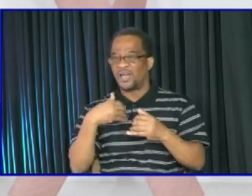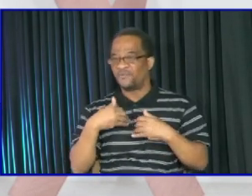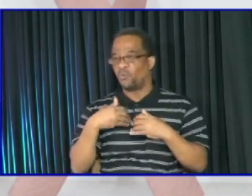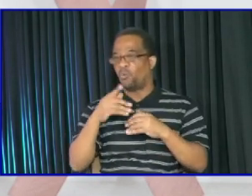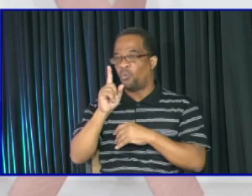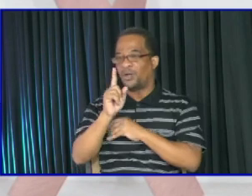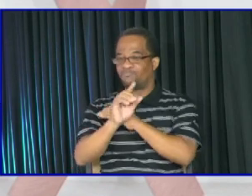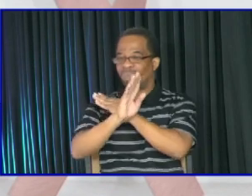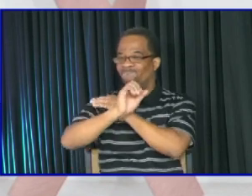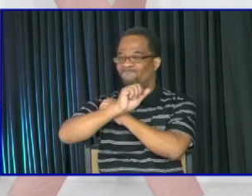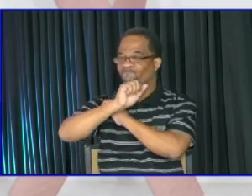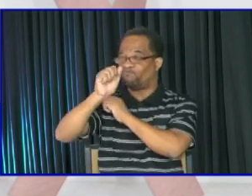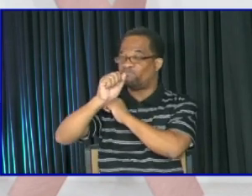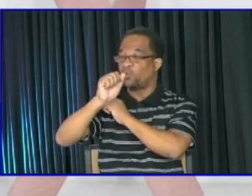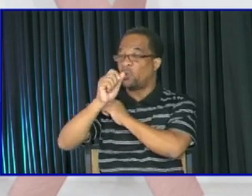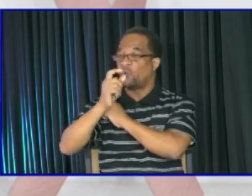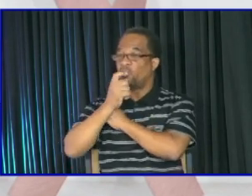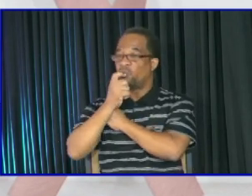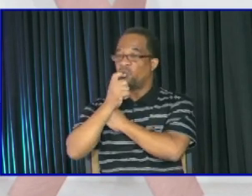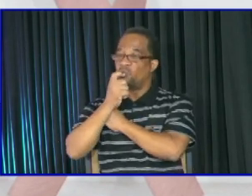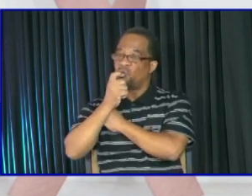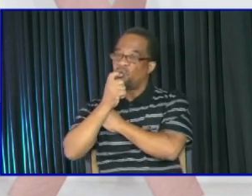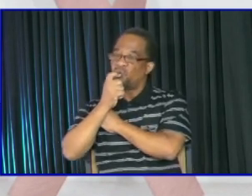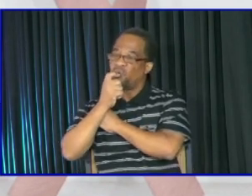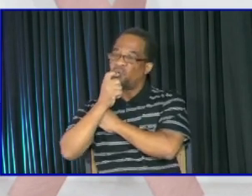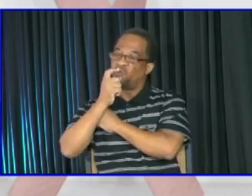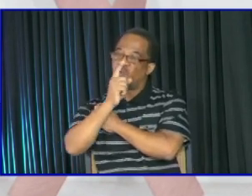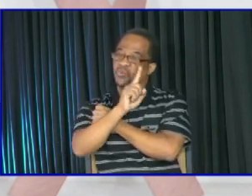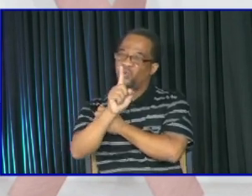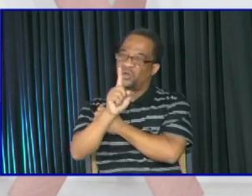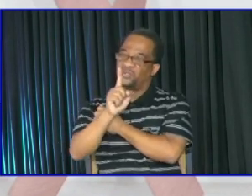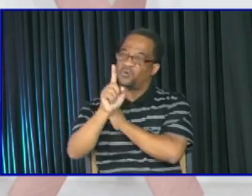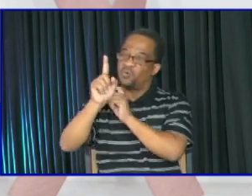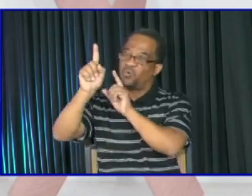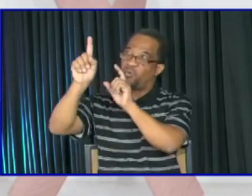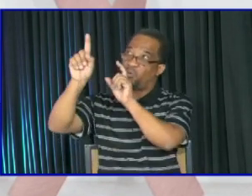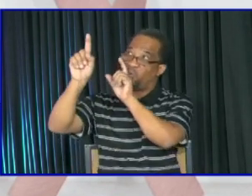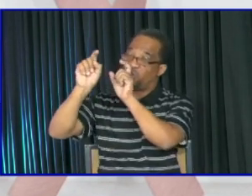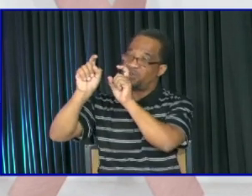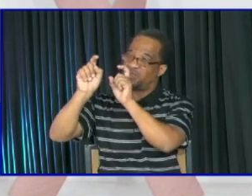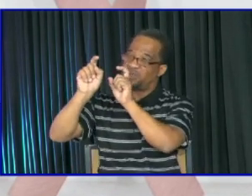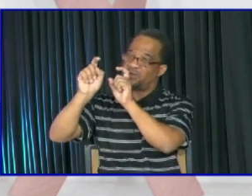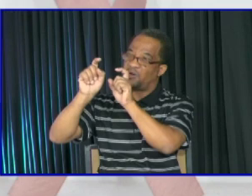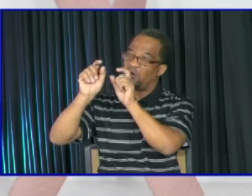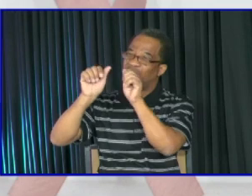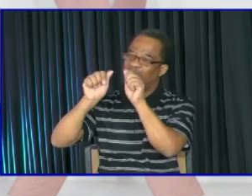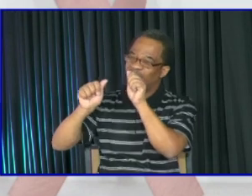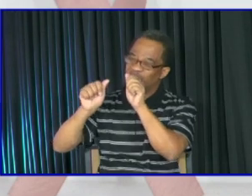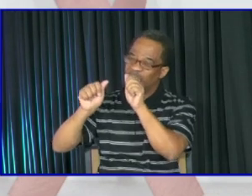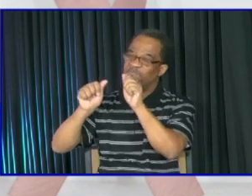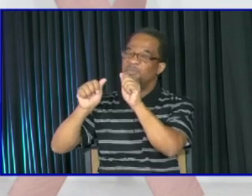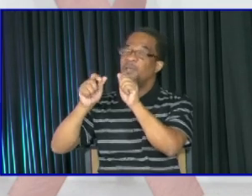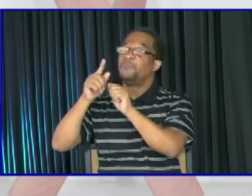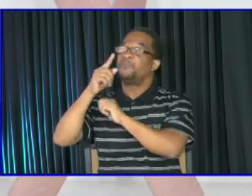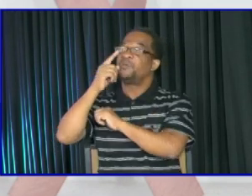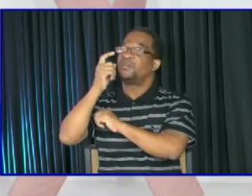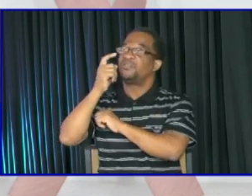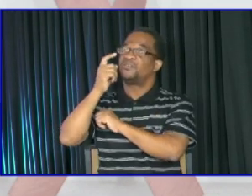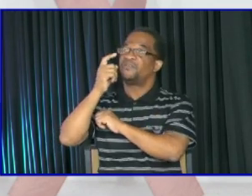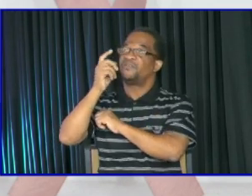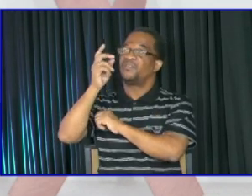those individuals who have that one question or doubt, because of